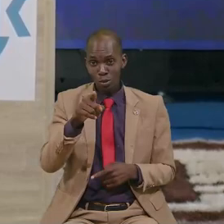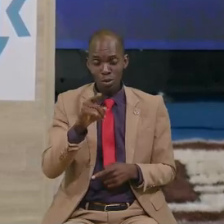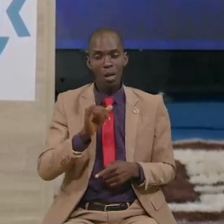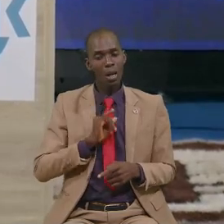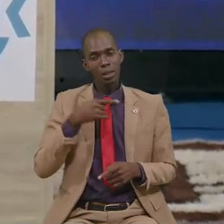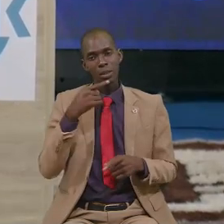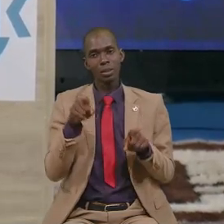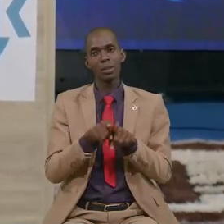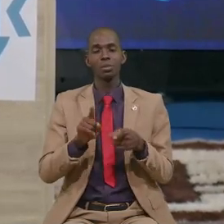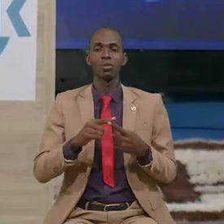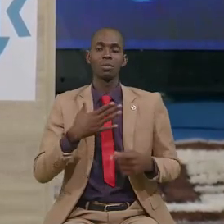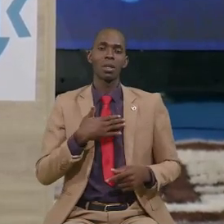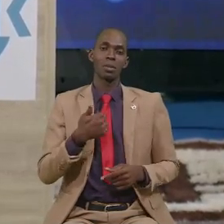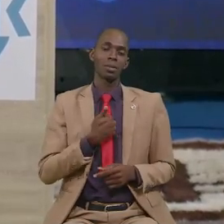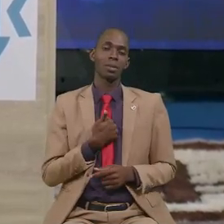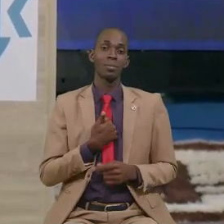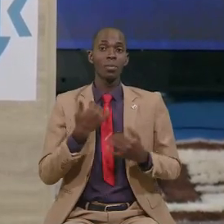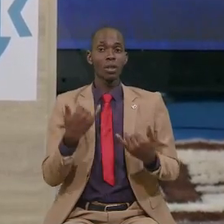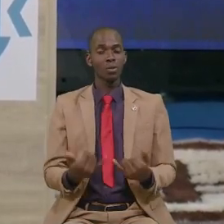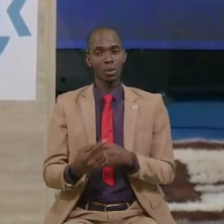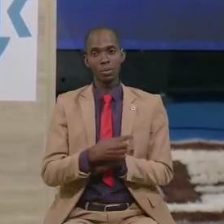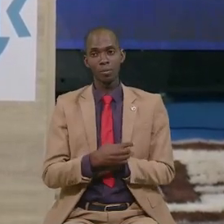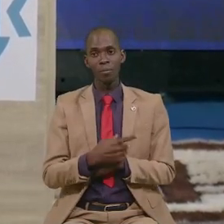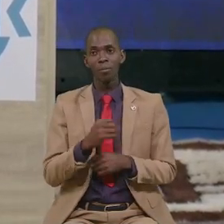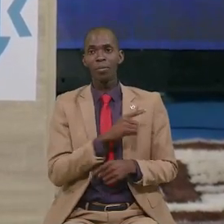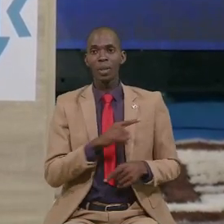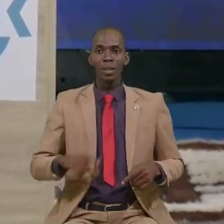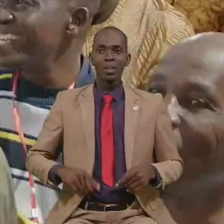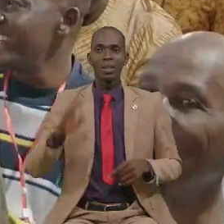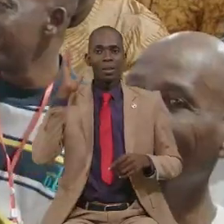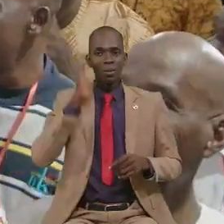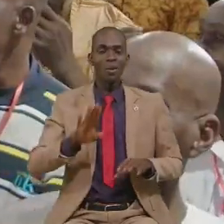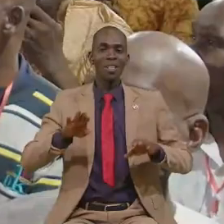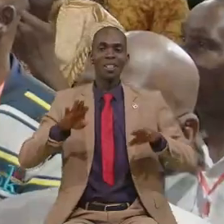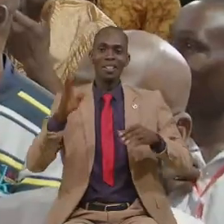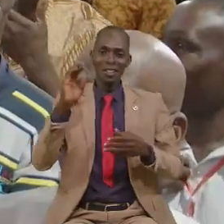myself, today the Lord is going to re-empower me.